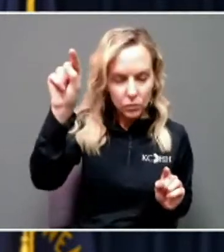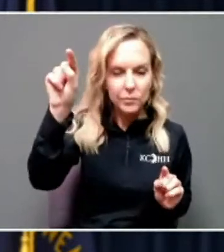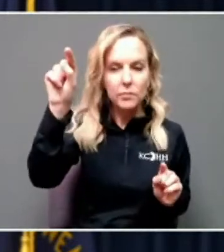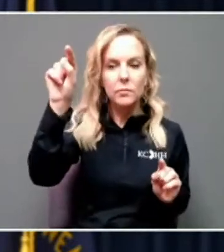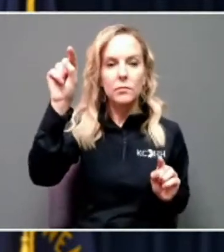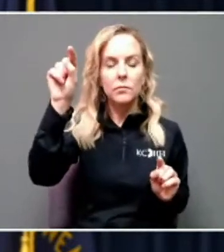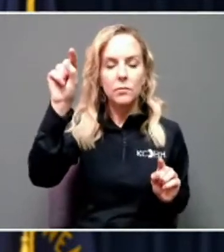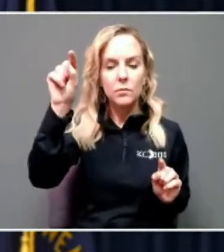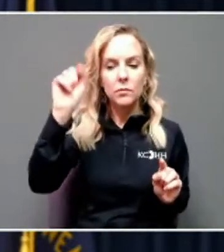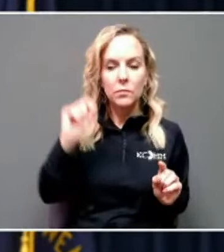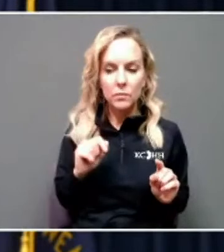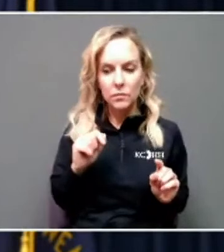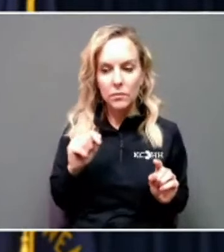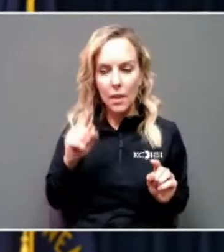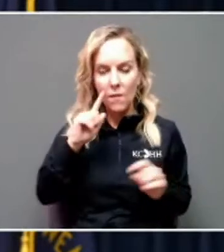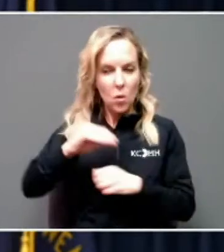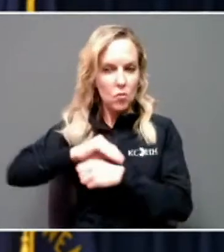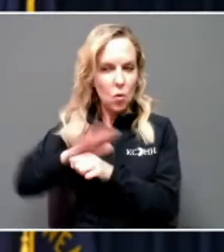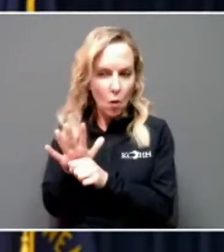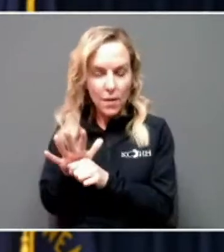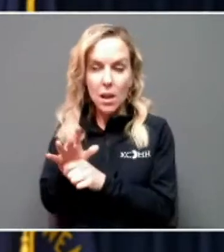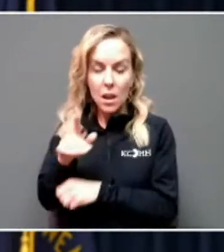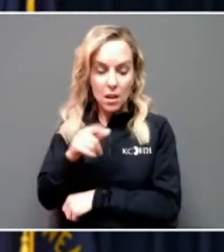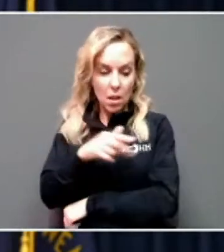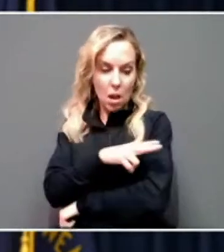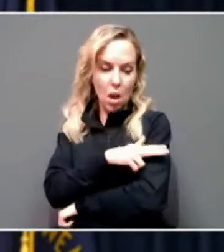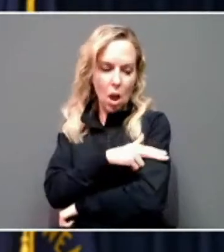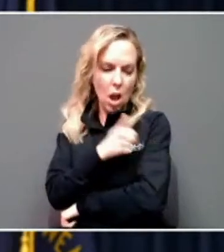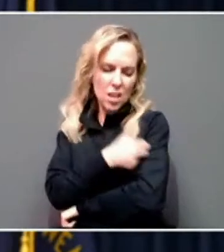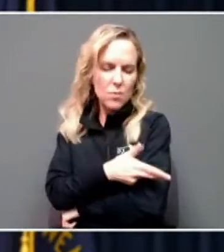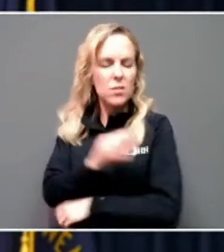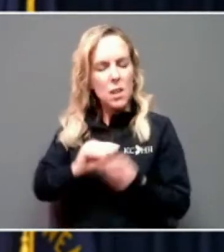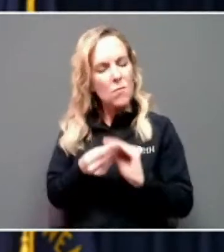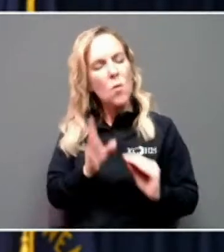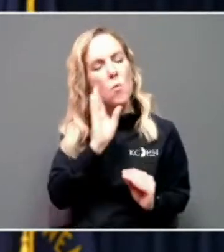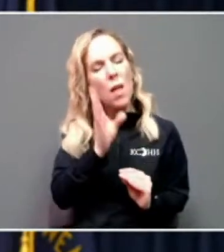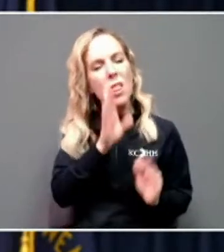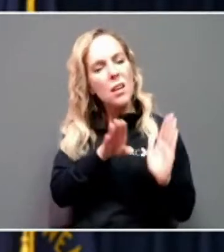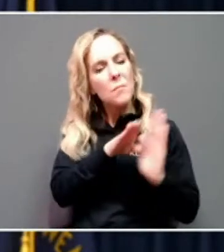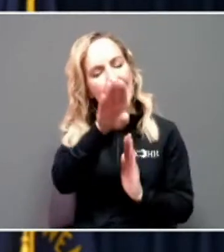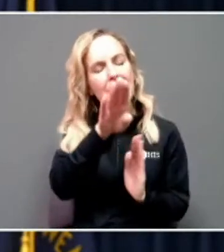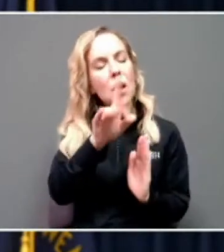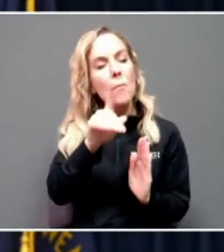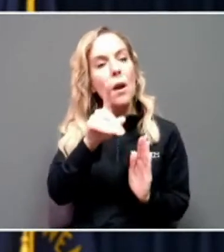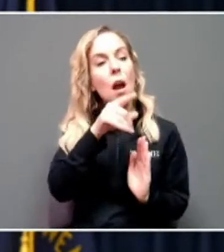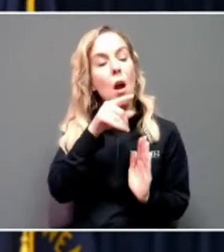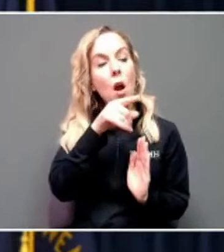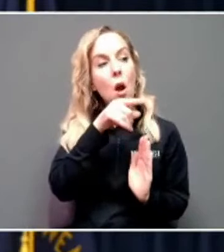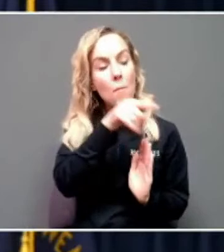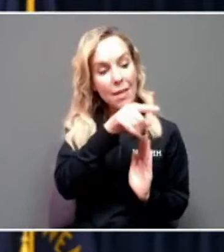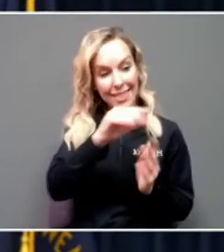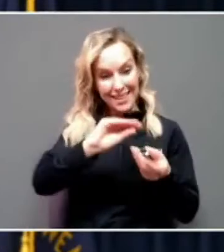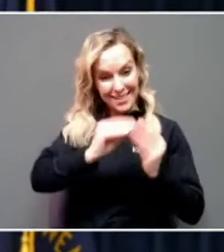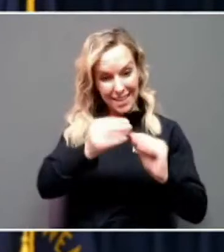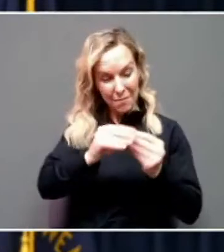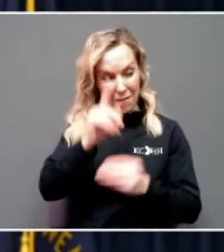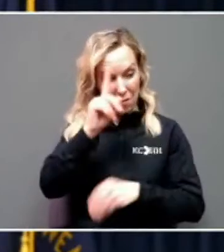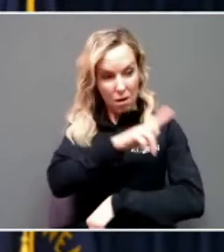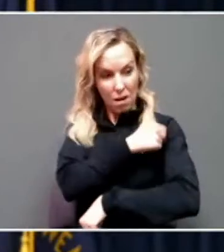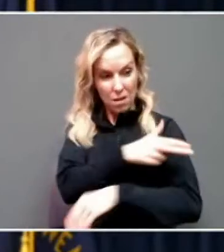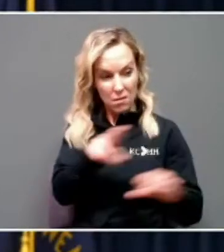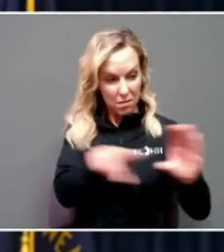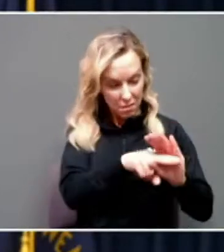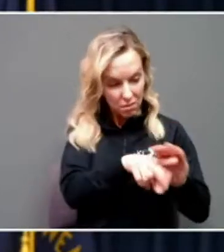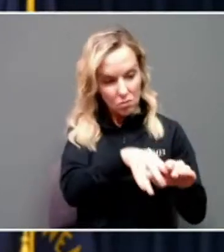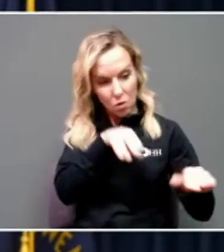we believe our hospitalizations will peak. The question is, how far are the hospitalization numbers, people going in and then